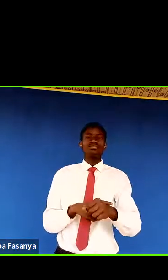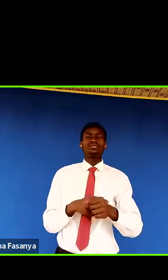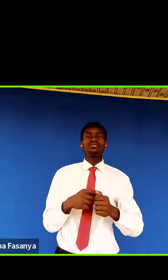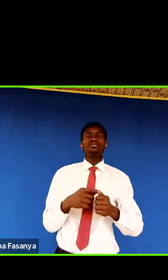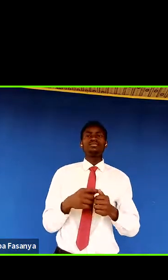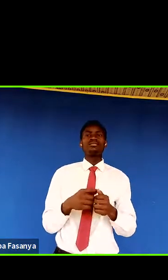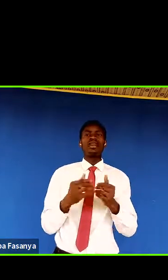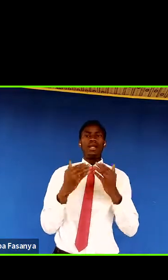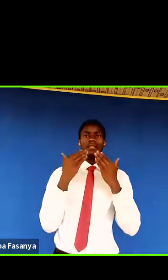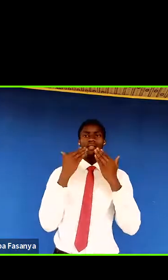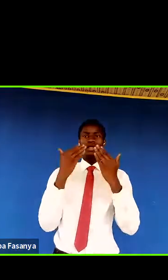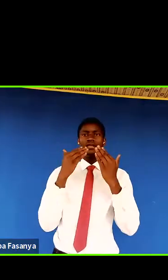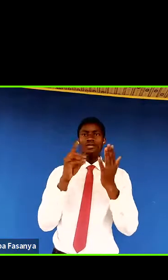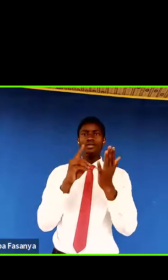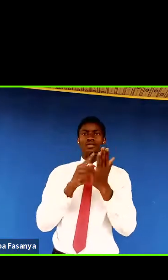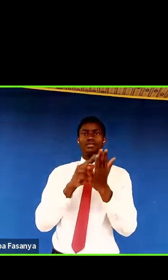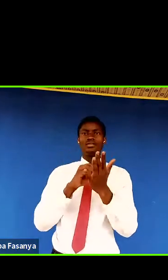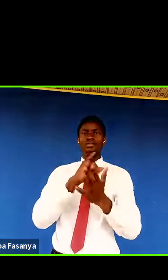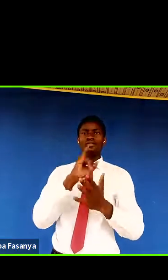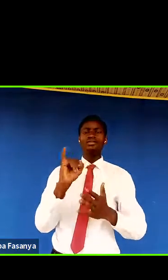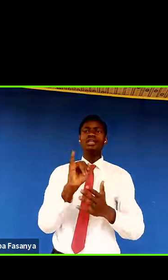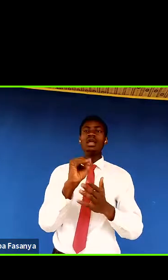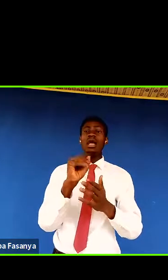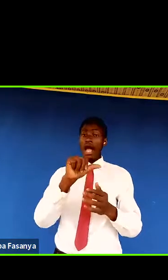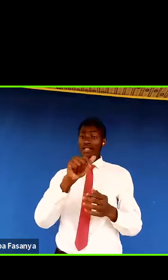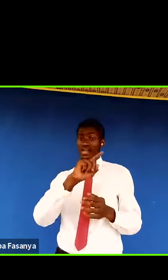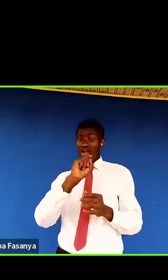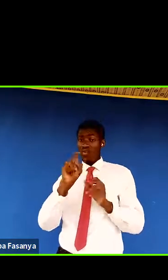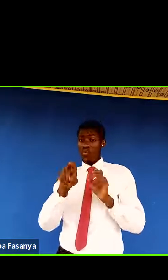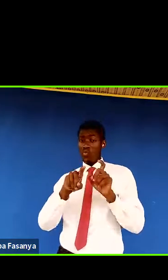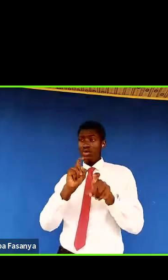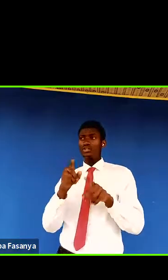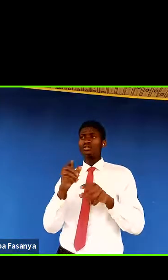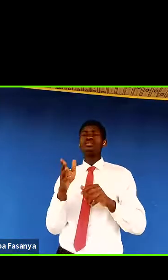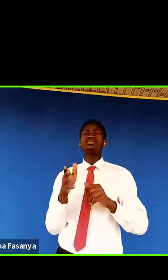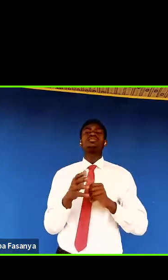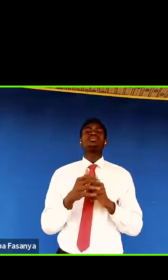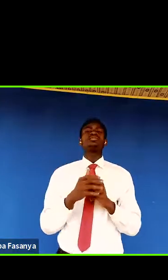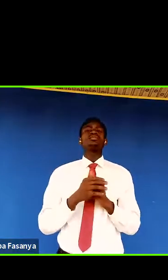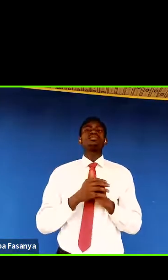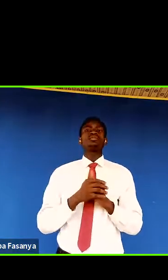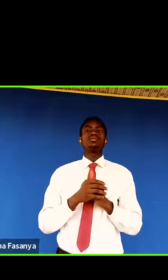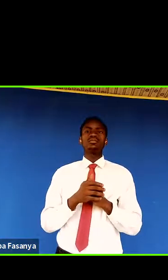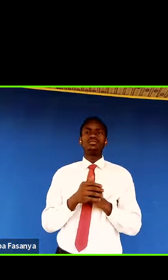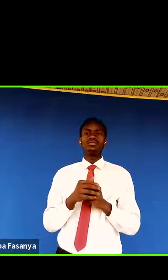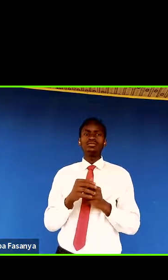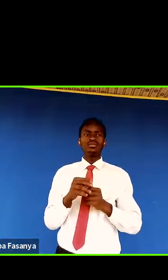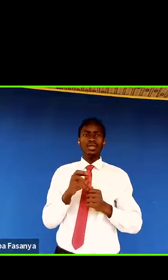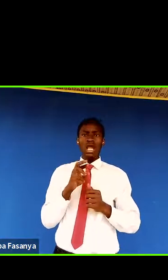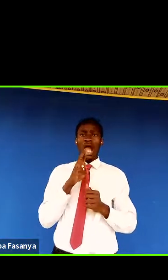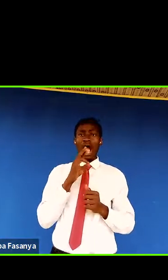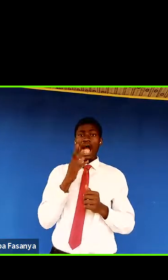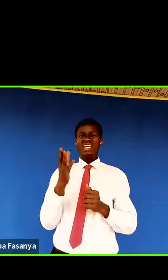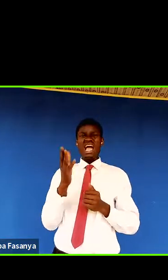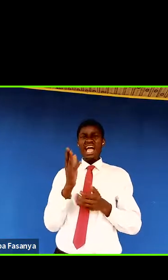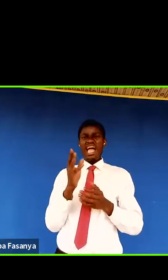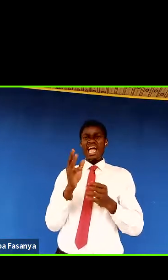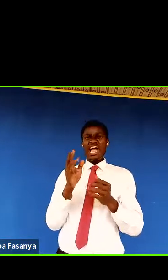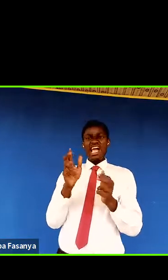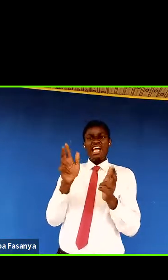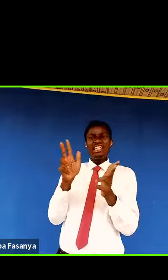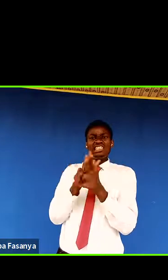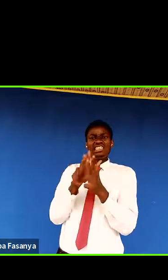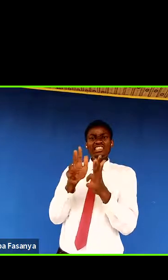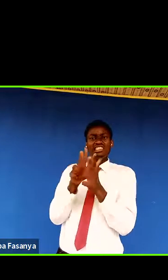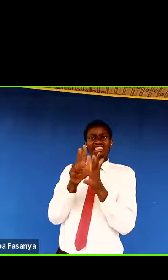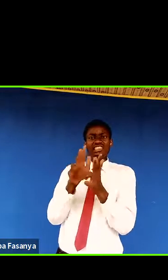J. Okay, there's another question here that are there sex positions or sex